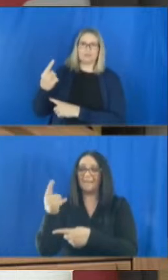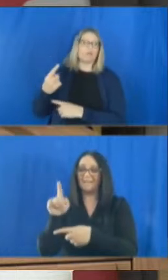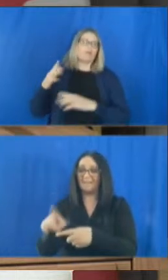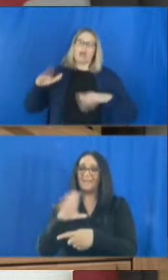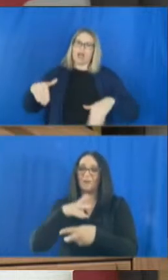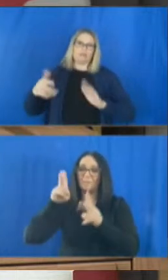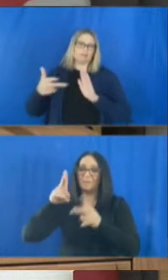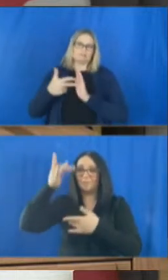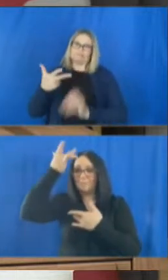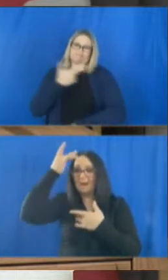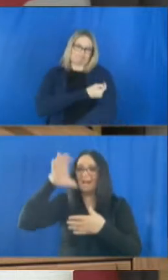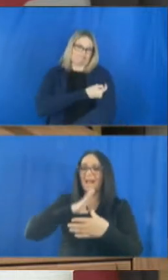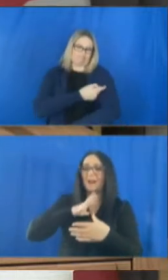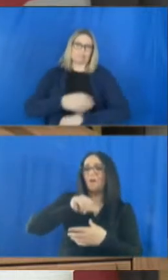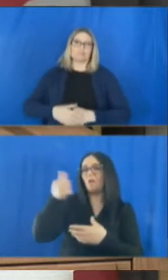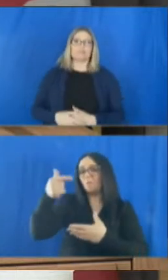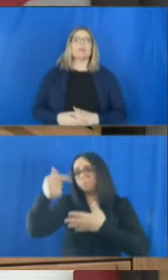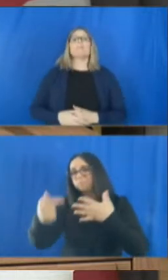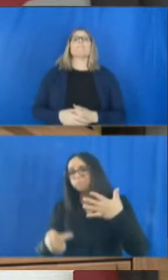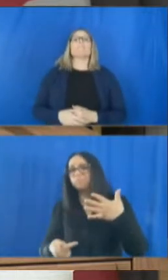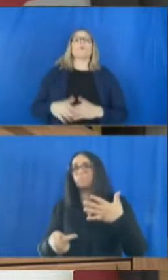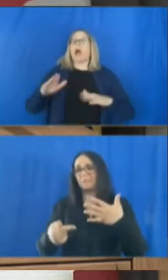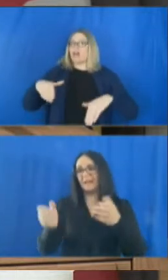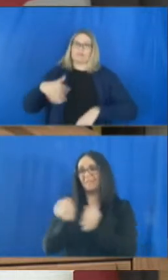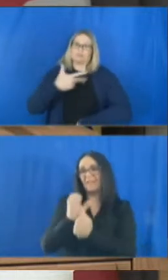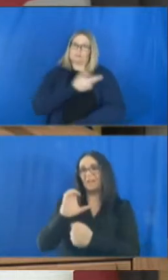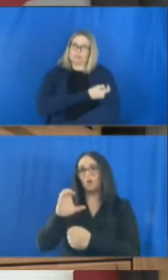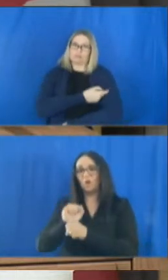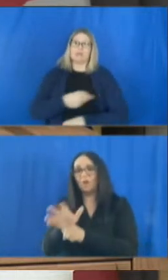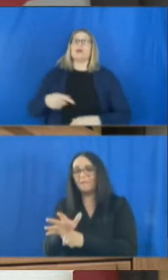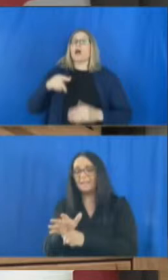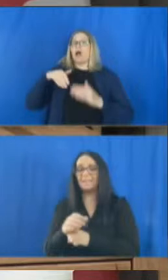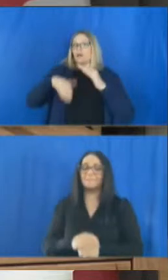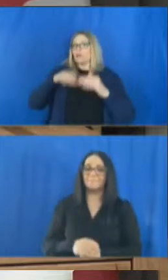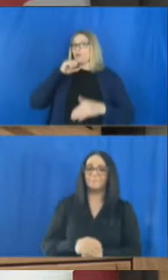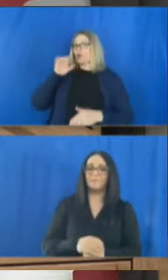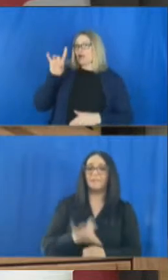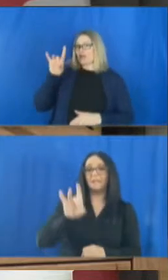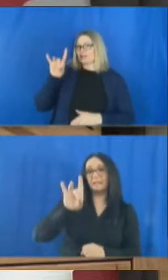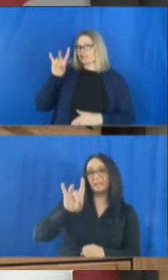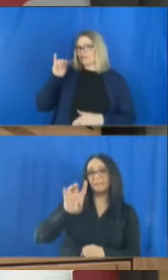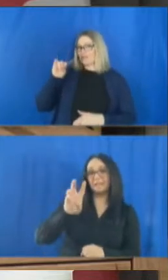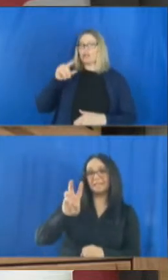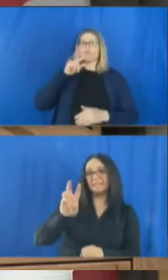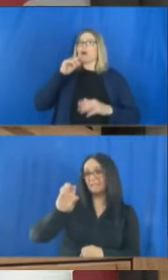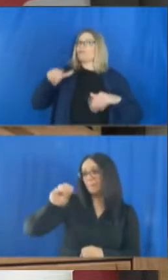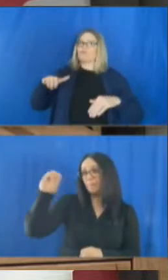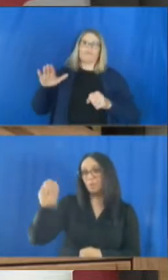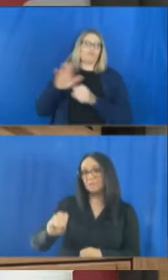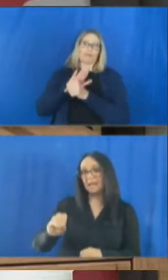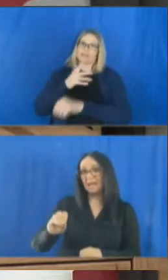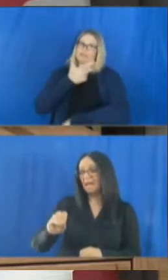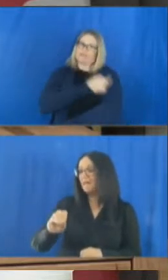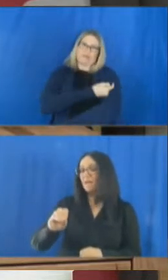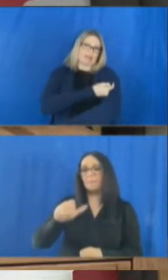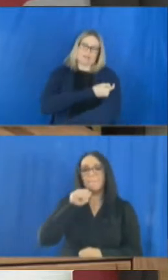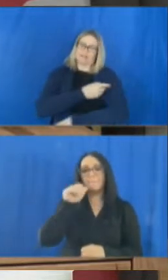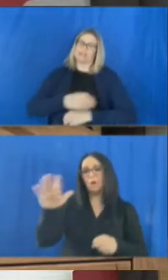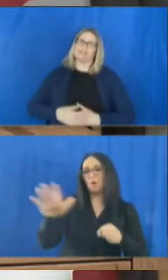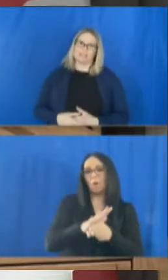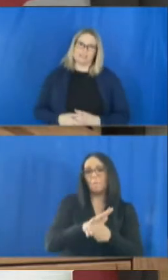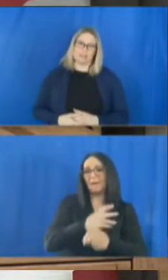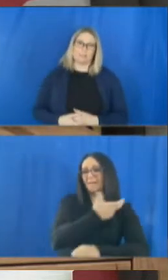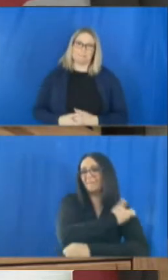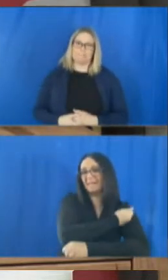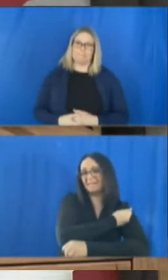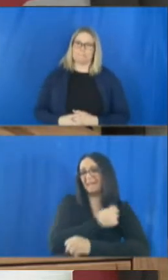We realize that we have had a high number of deaths in recent months, especially compared to previous waves. When the Omicron wave began,